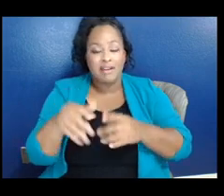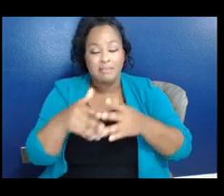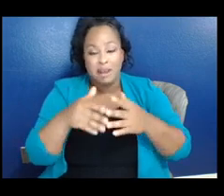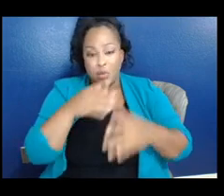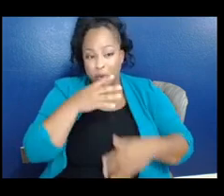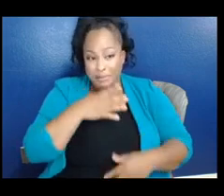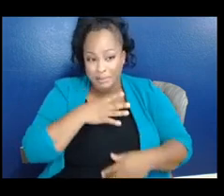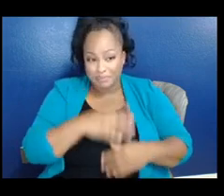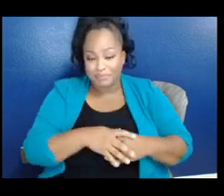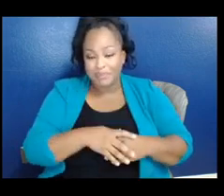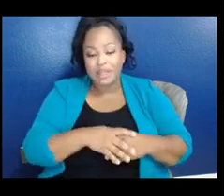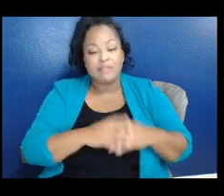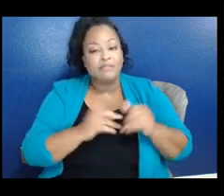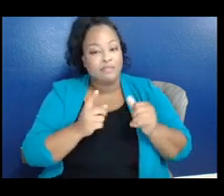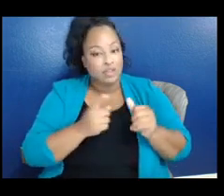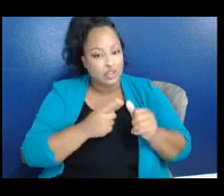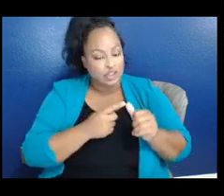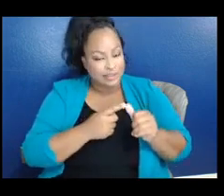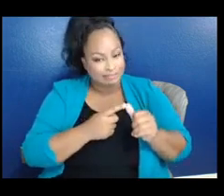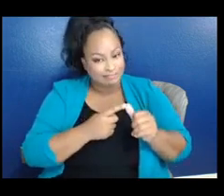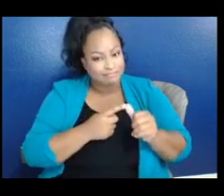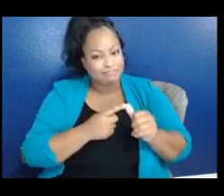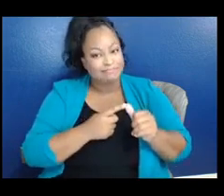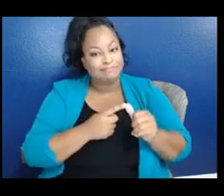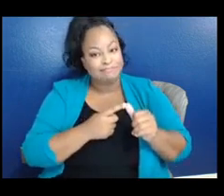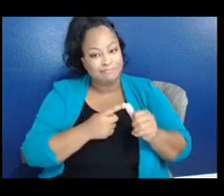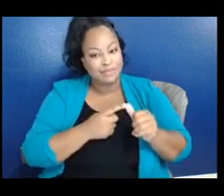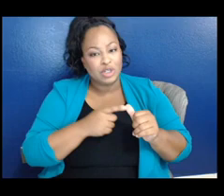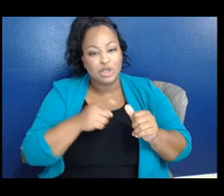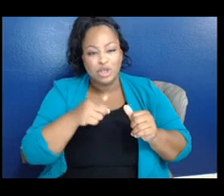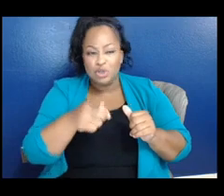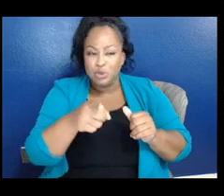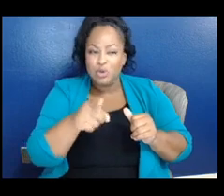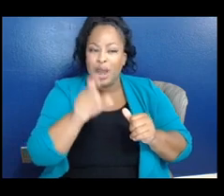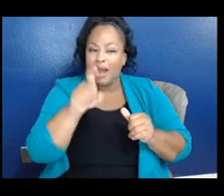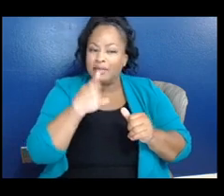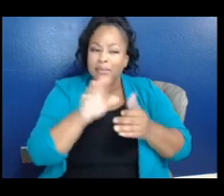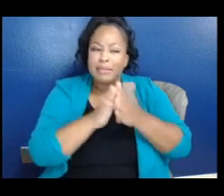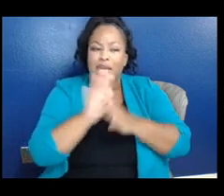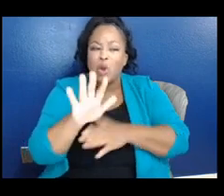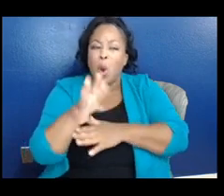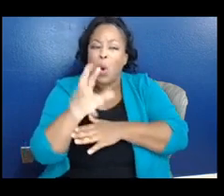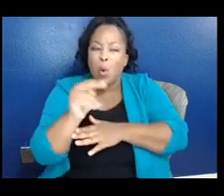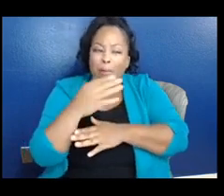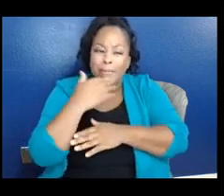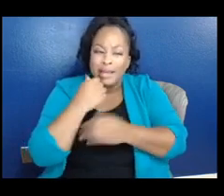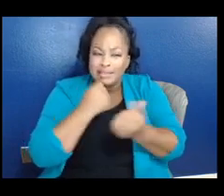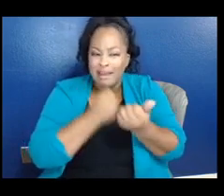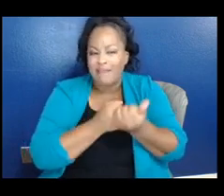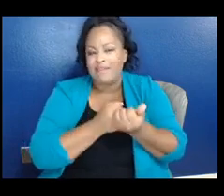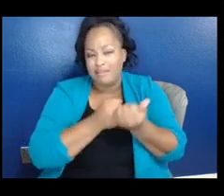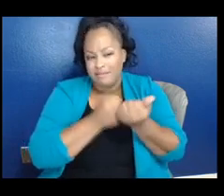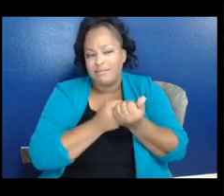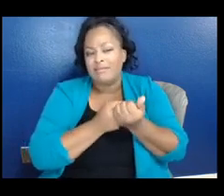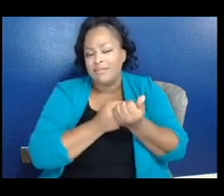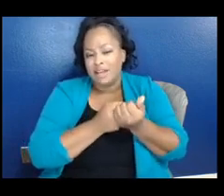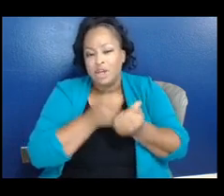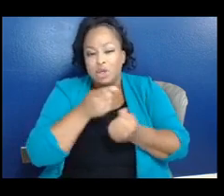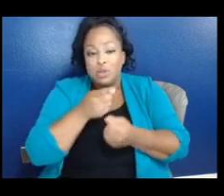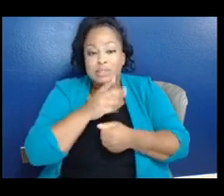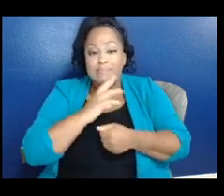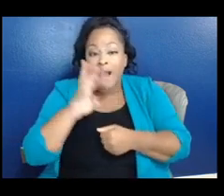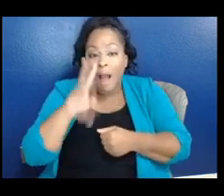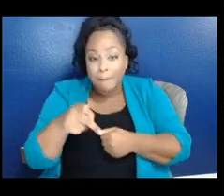African-American women. So the first thing, unfortunately, is being your own best advocate, making sure that you